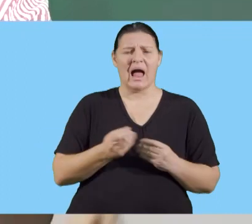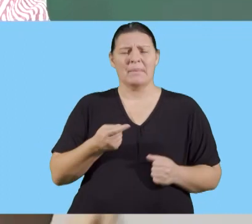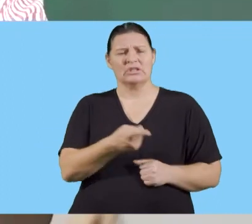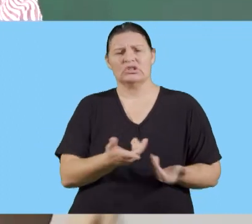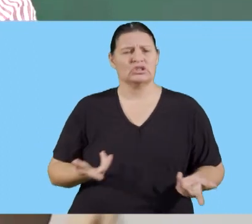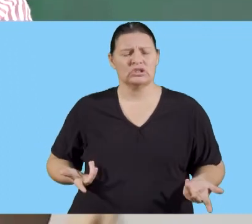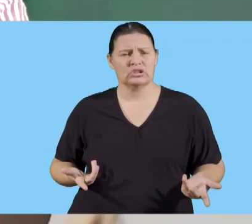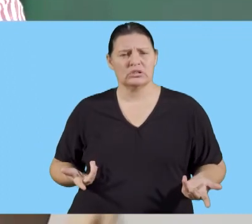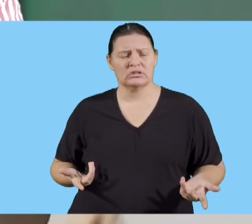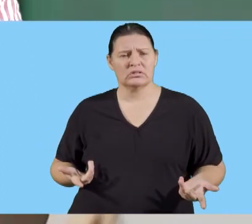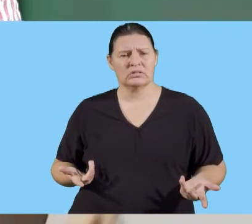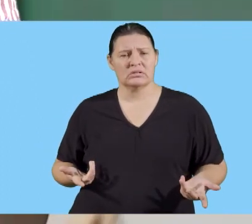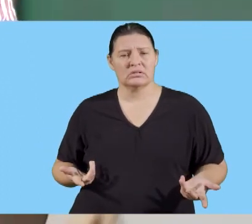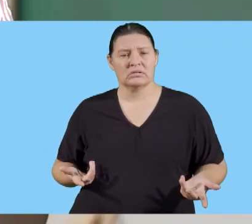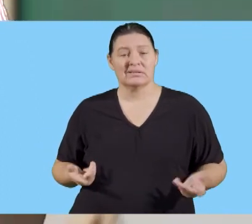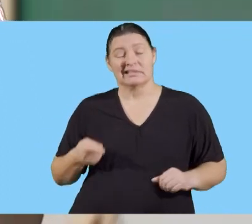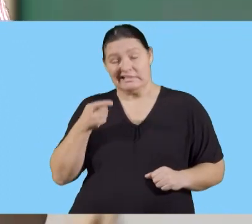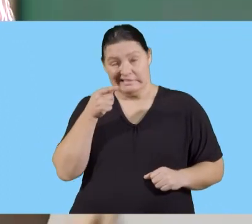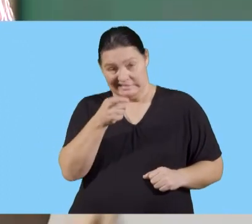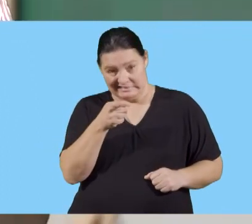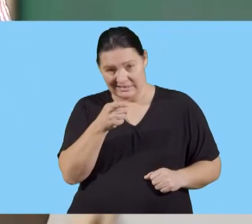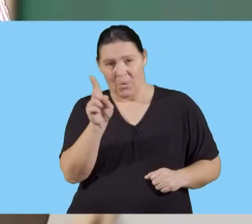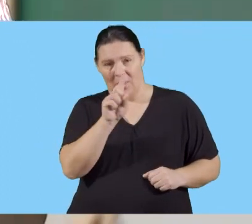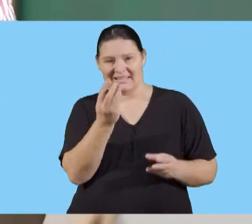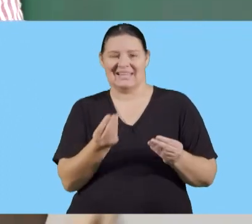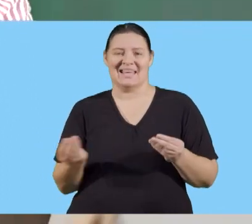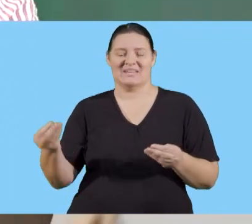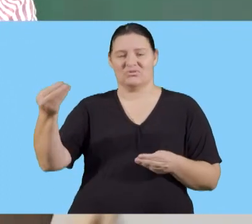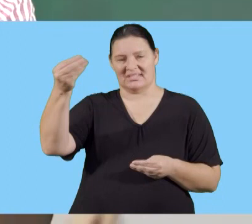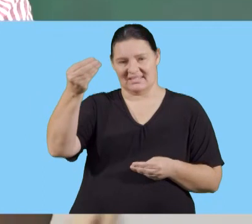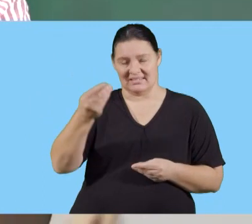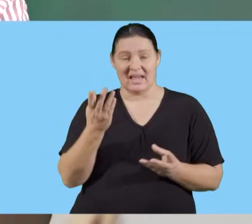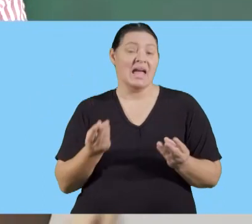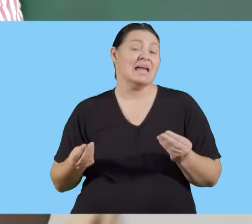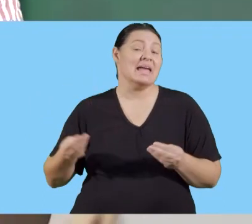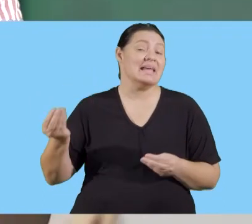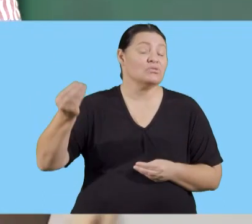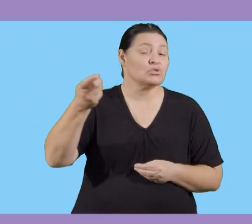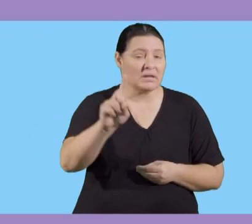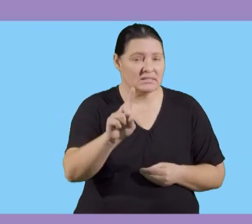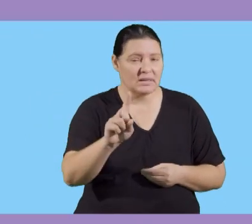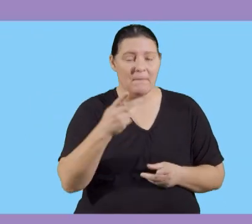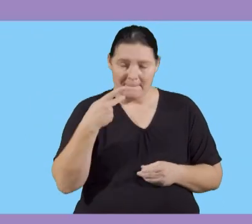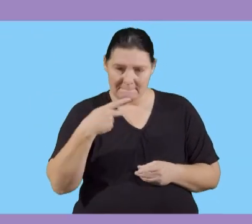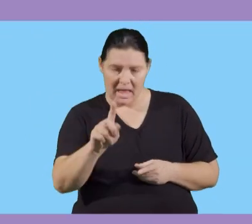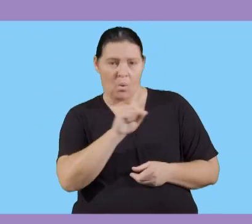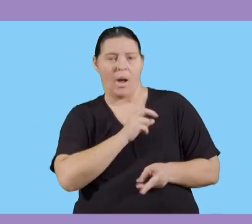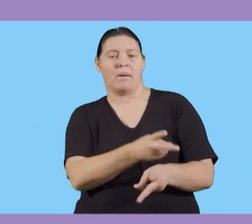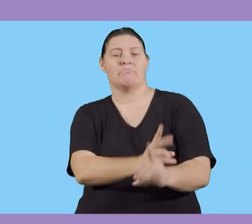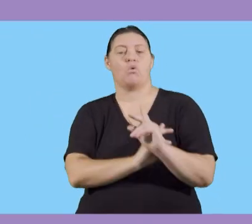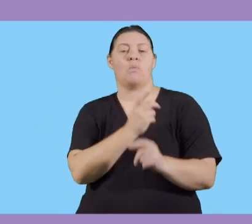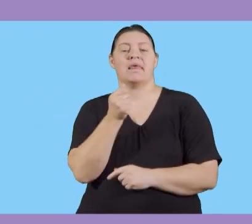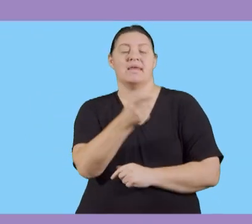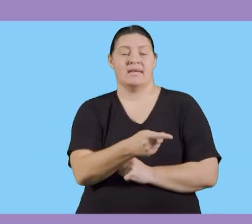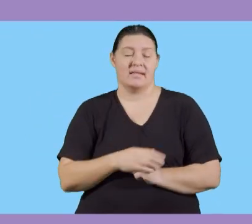has paid here? That is the interest. So what is interest? A fee paid for borrowing money.